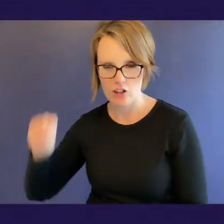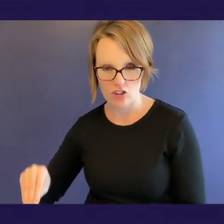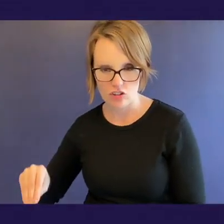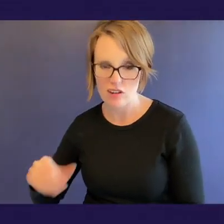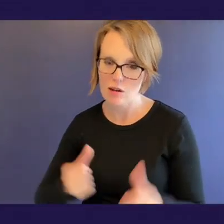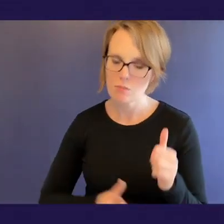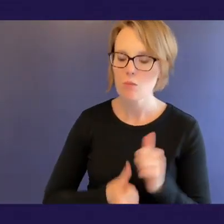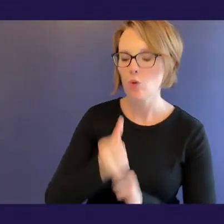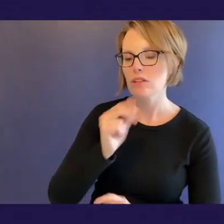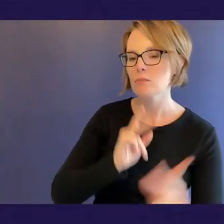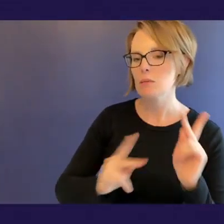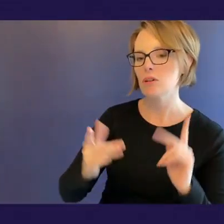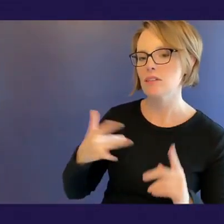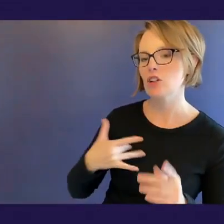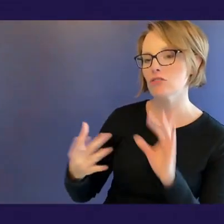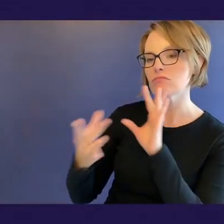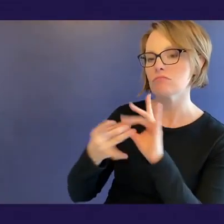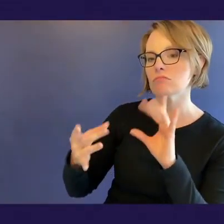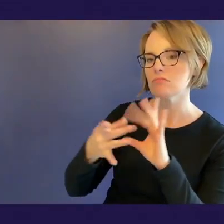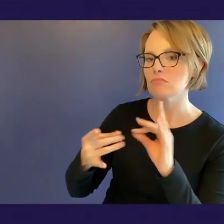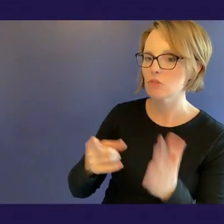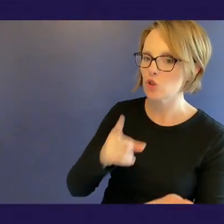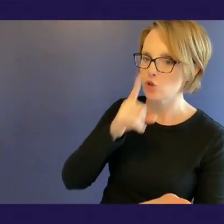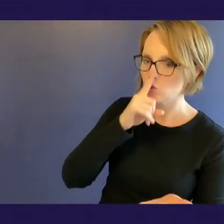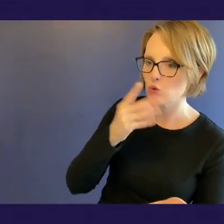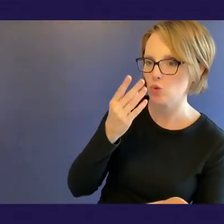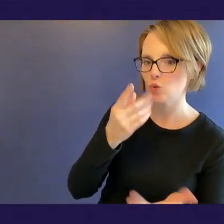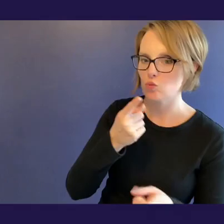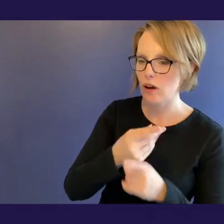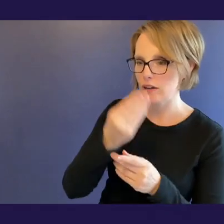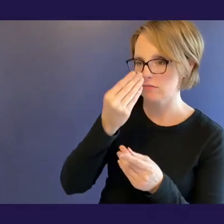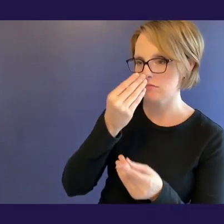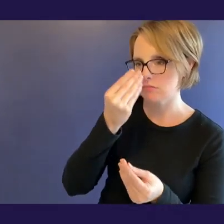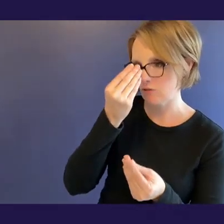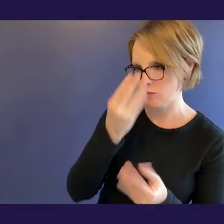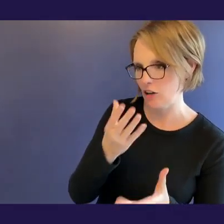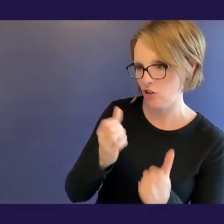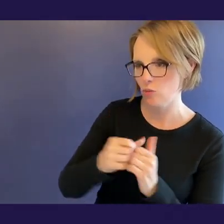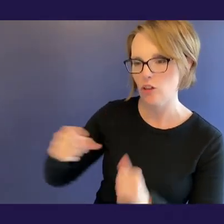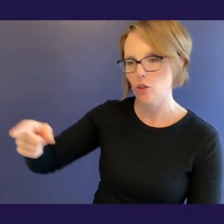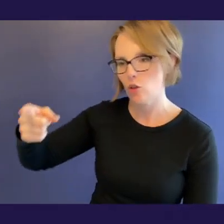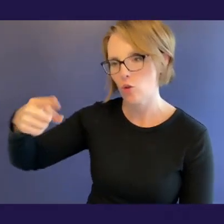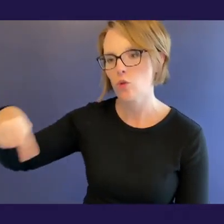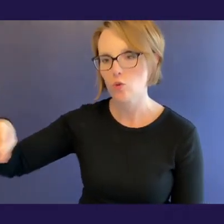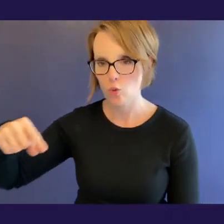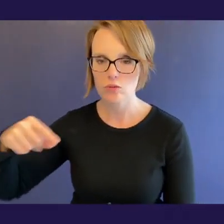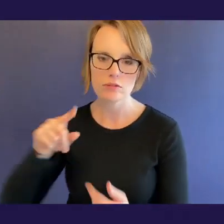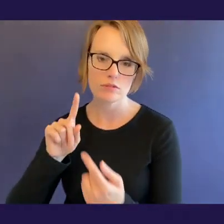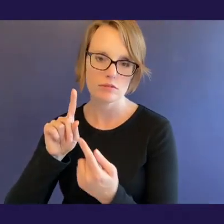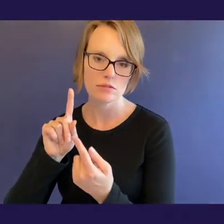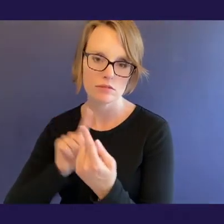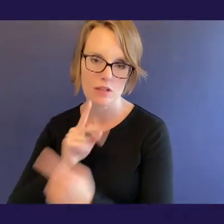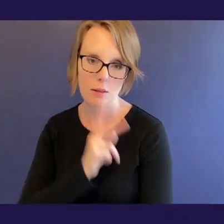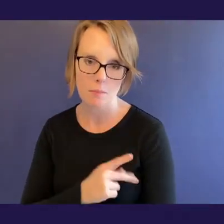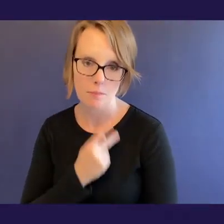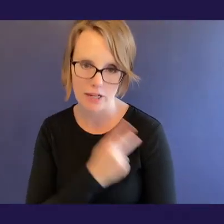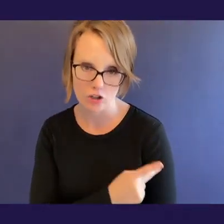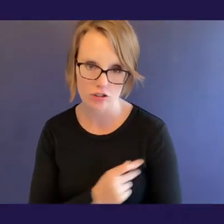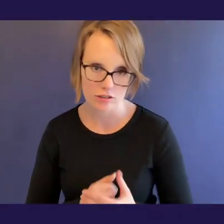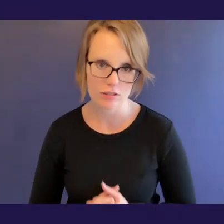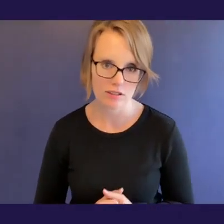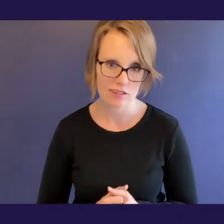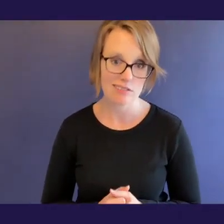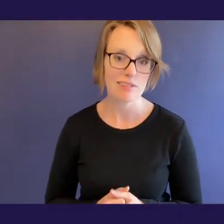putting doctor or professor in front of a statement doesn't necessarily make it more or less true, but it certainly is one that